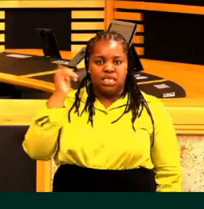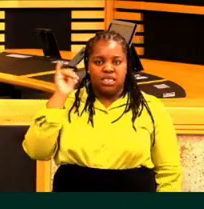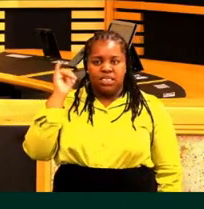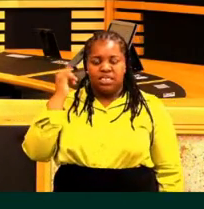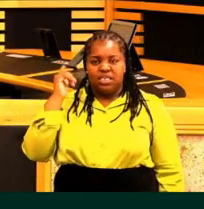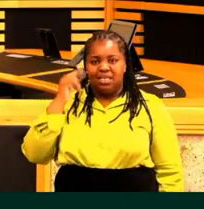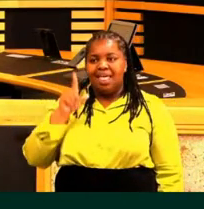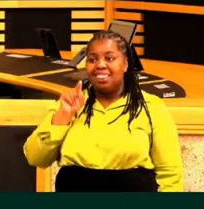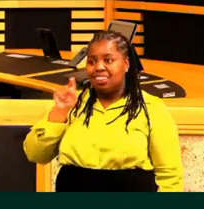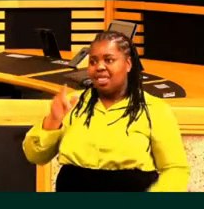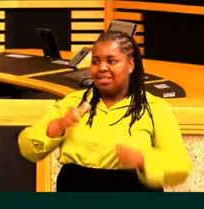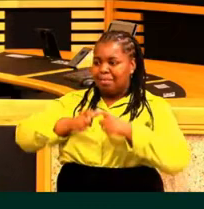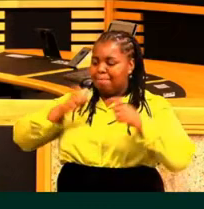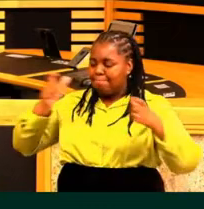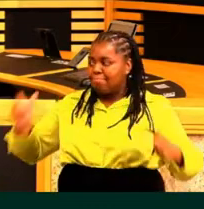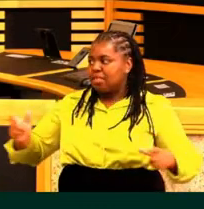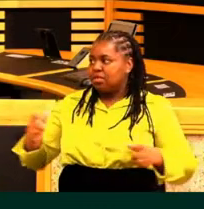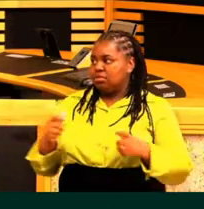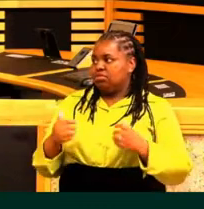foreign